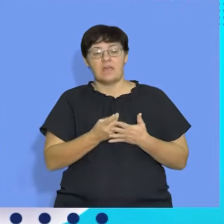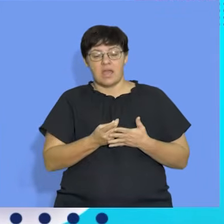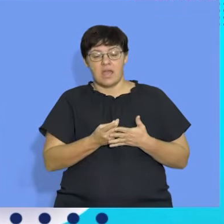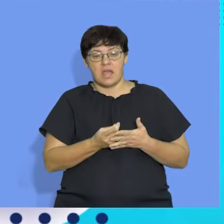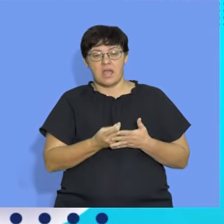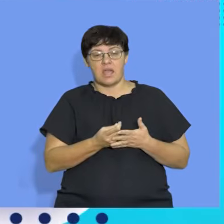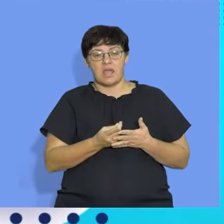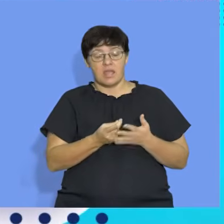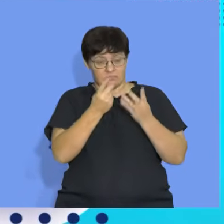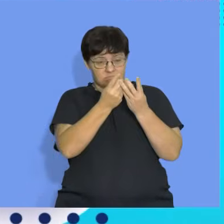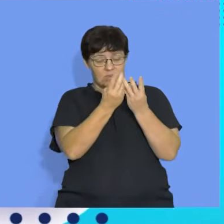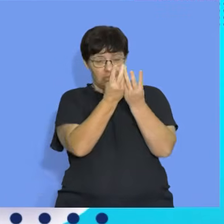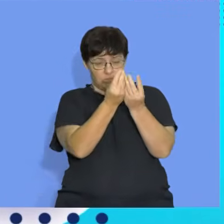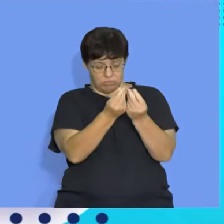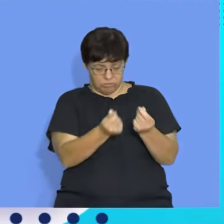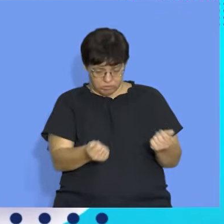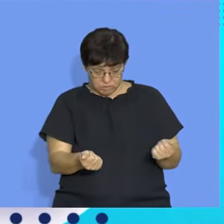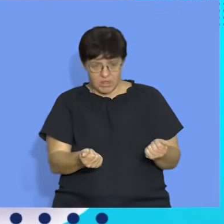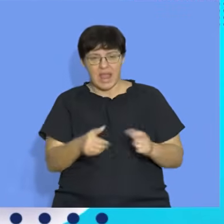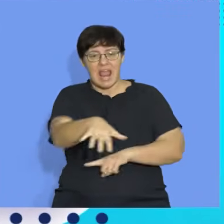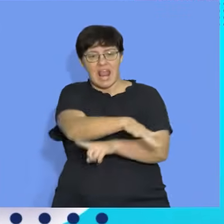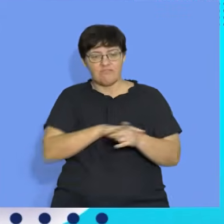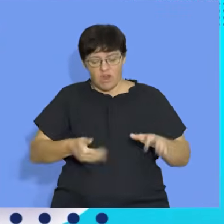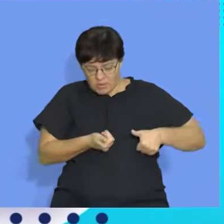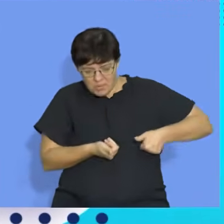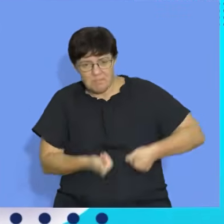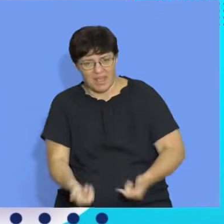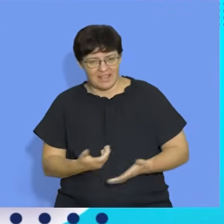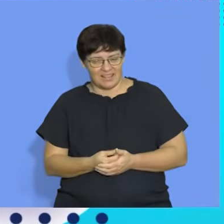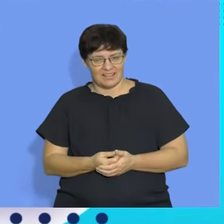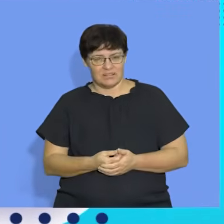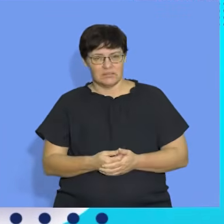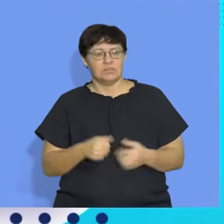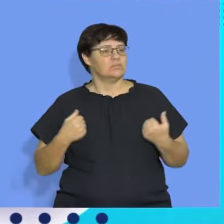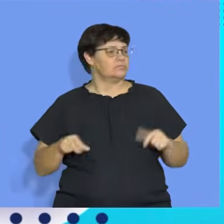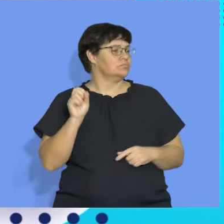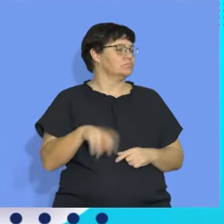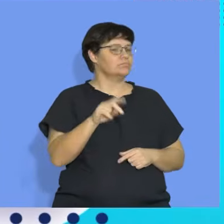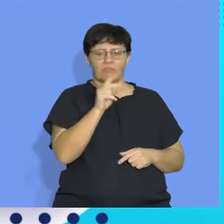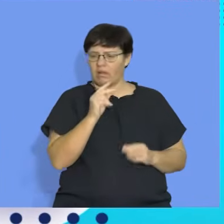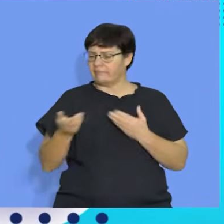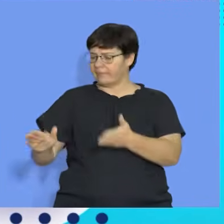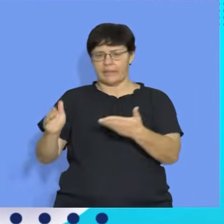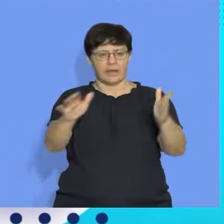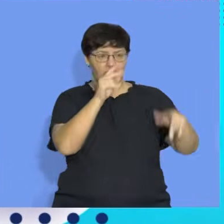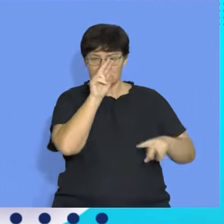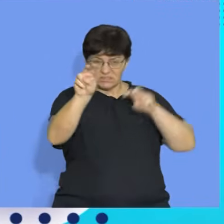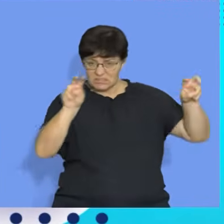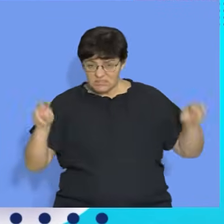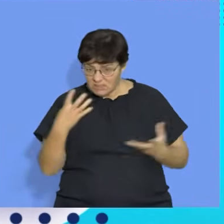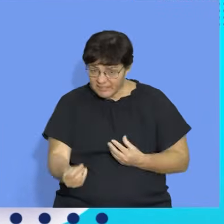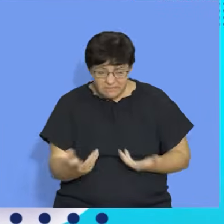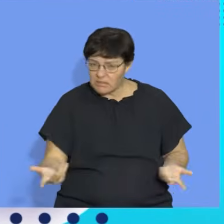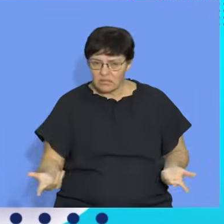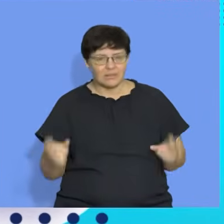return them back to the environment. Guys, you don't drive around or walk around and you see dead things lying all over the show.